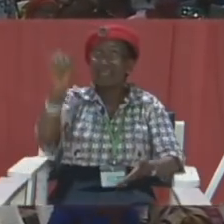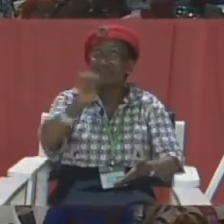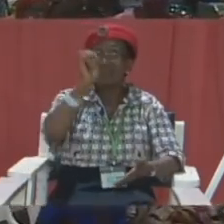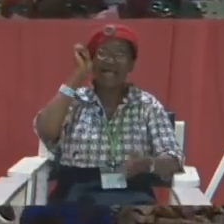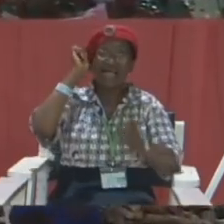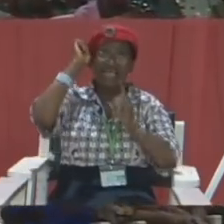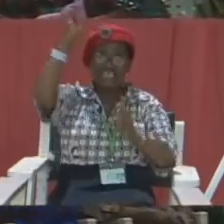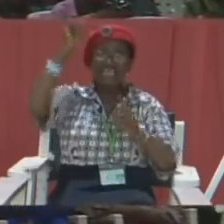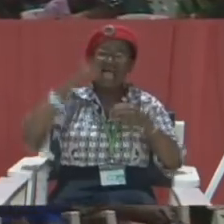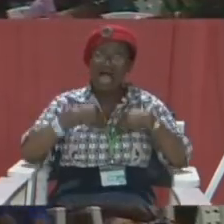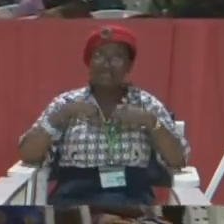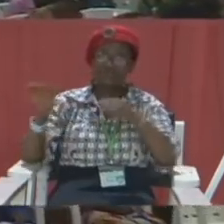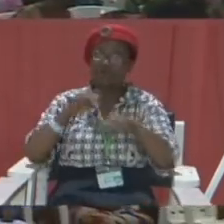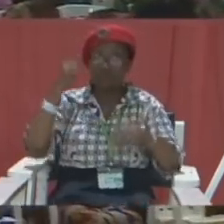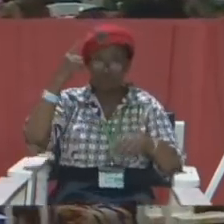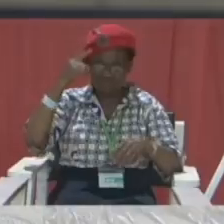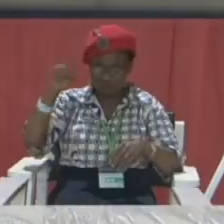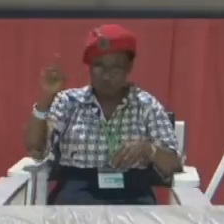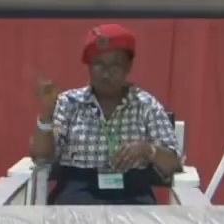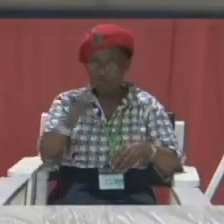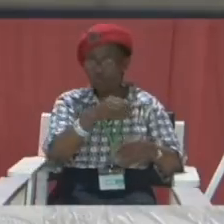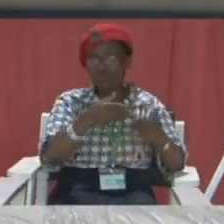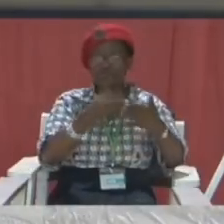you add the 5 that you have written